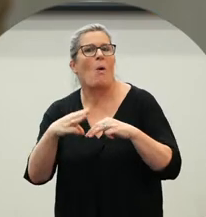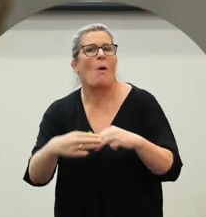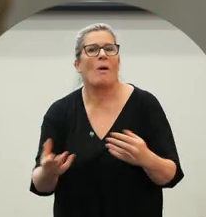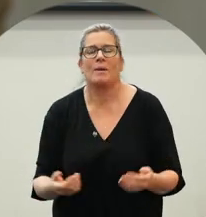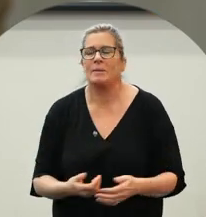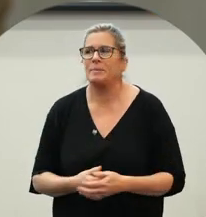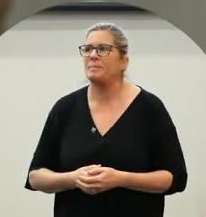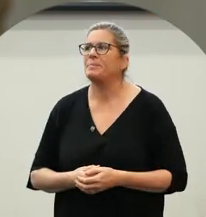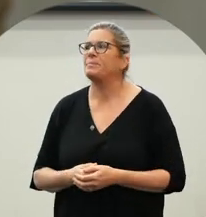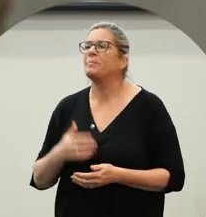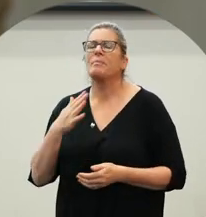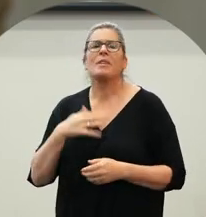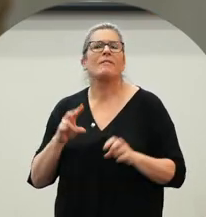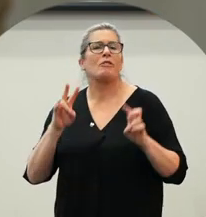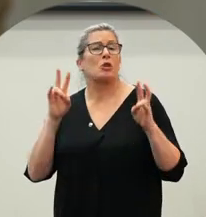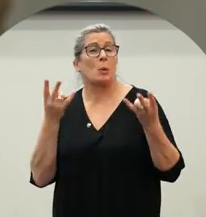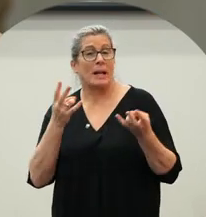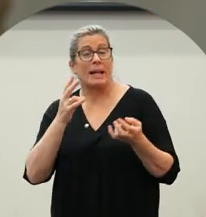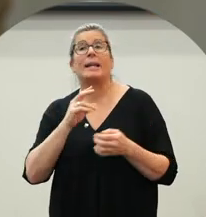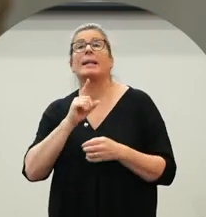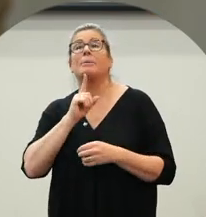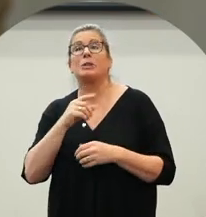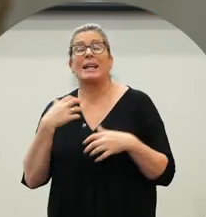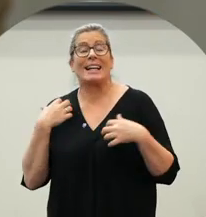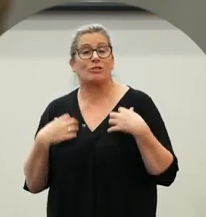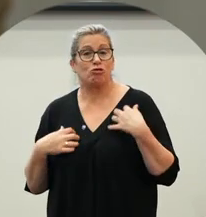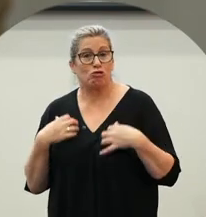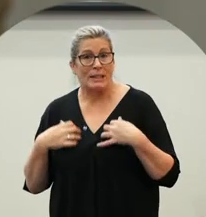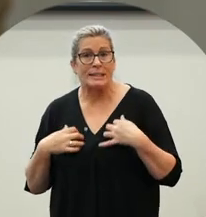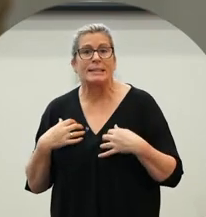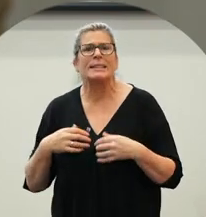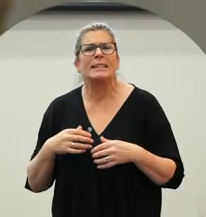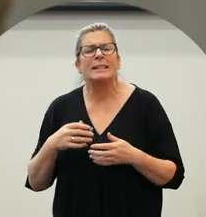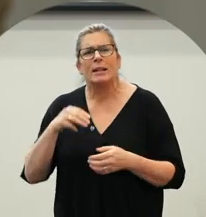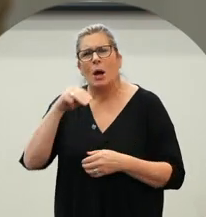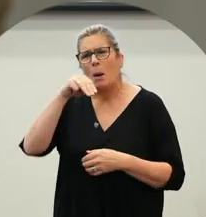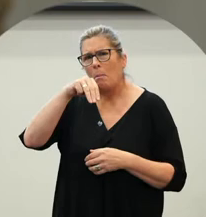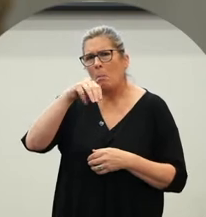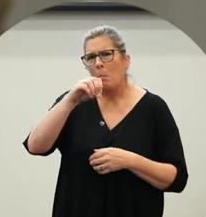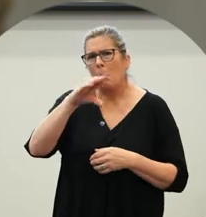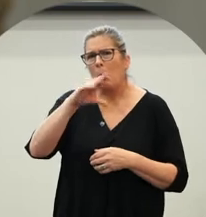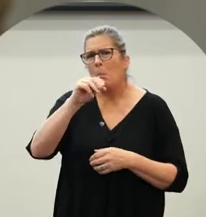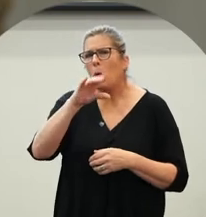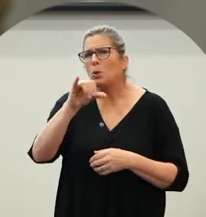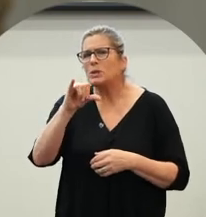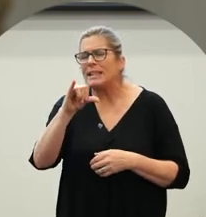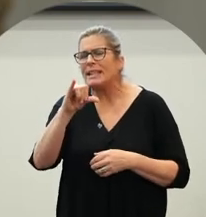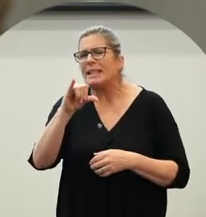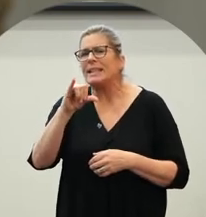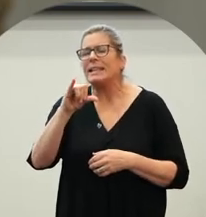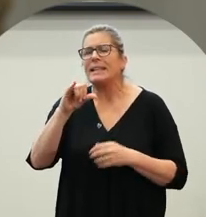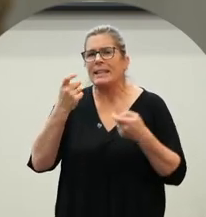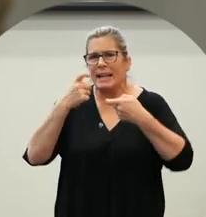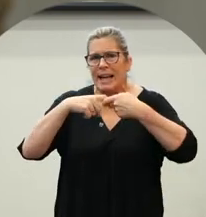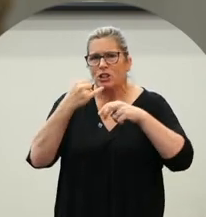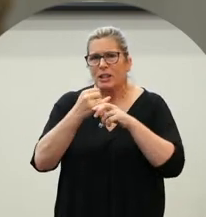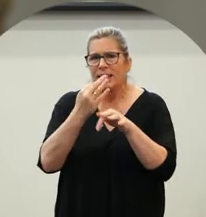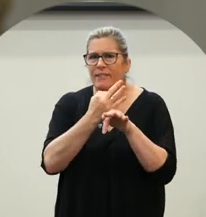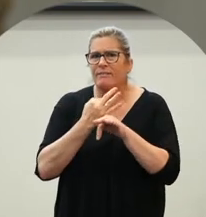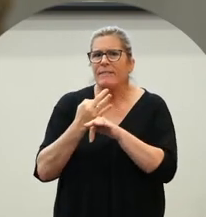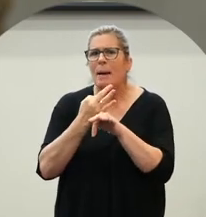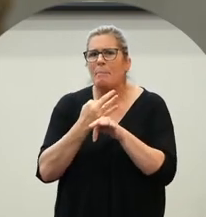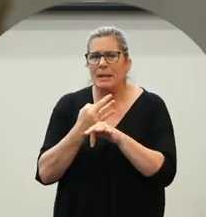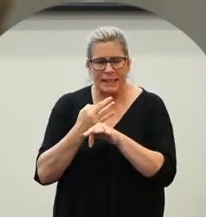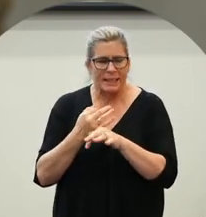because it doesn't have a huge bearing, but it's interesting in itself, is the Mosley connection in the family. Yeah. Could you explain that?